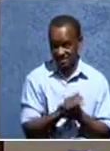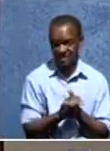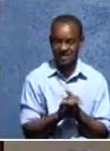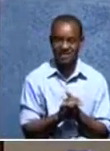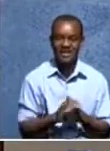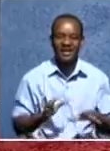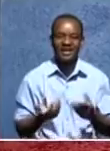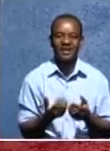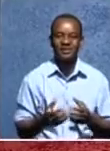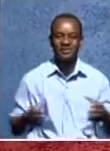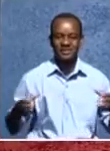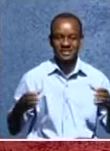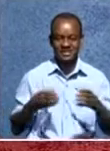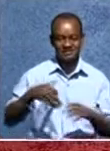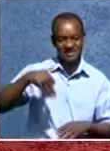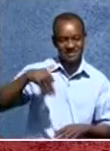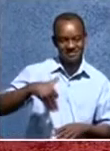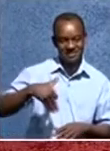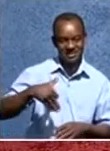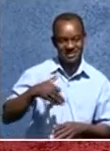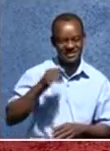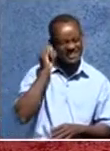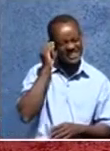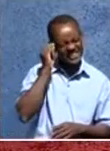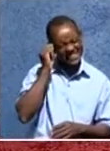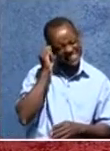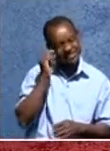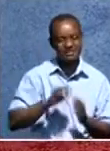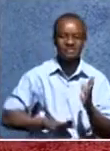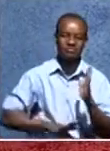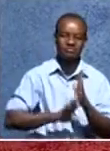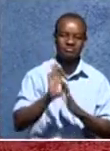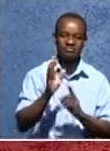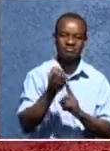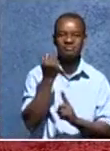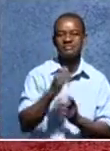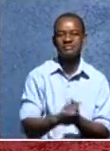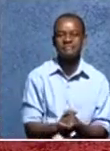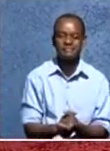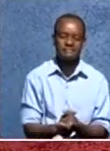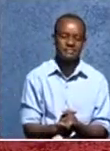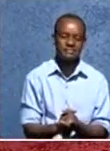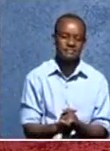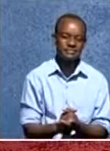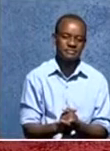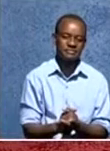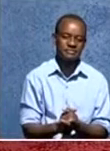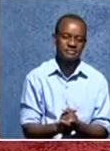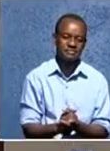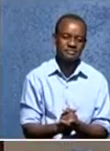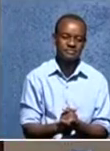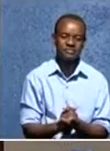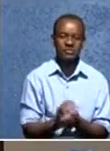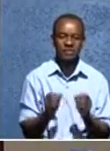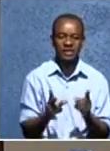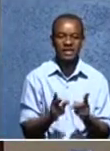outside world. I'd like to come to you again, madam, because we've spoken about the rating of Namibia. It's excellent, but it's still considered a best-kept secret around